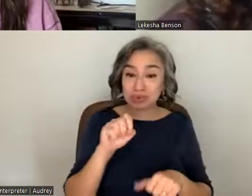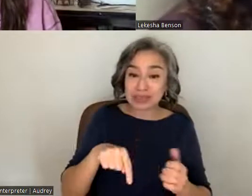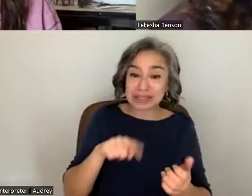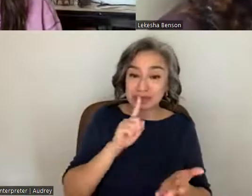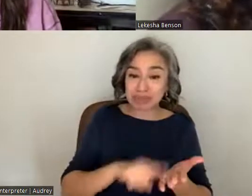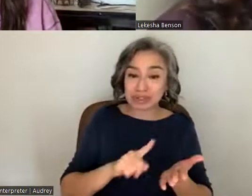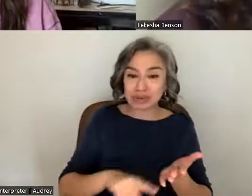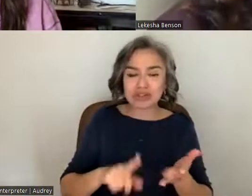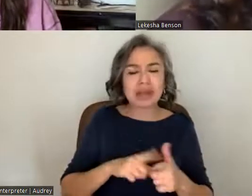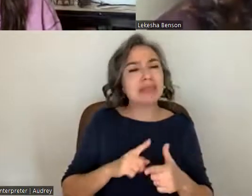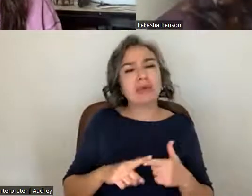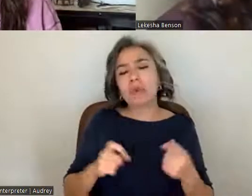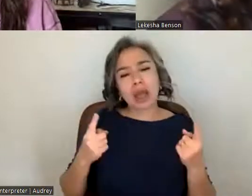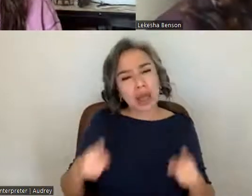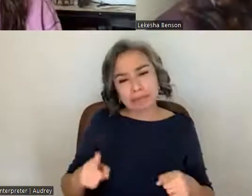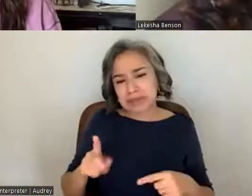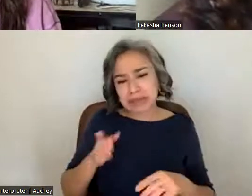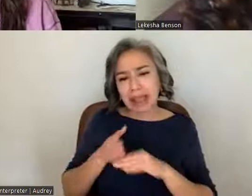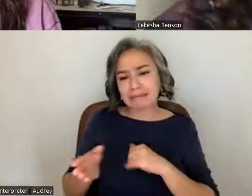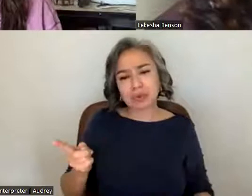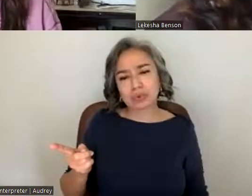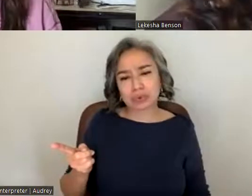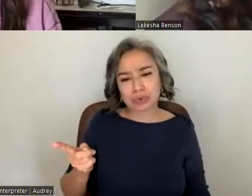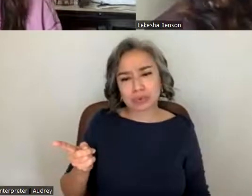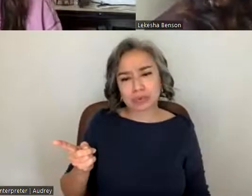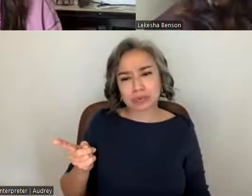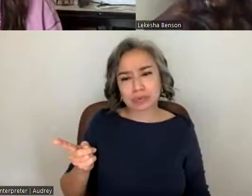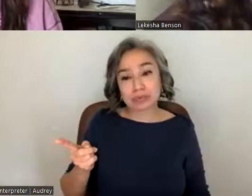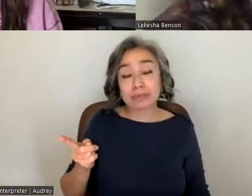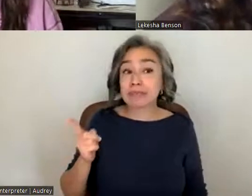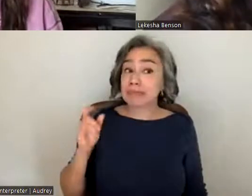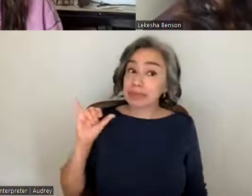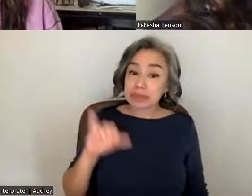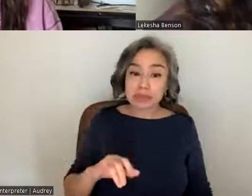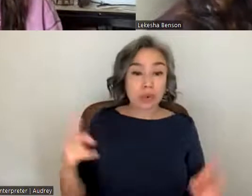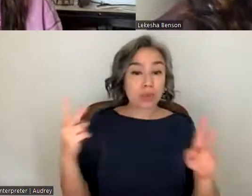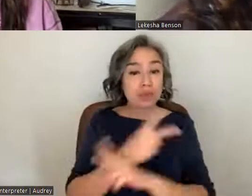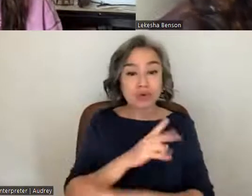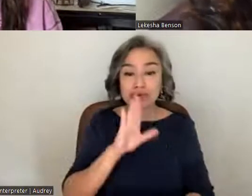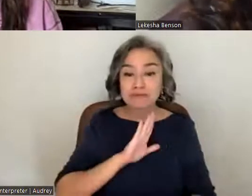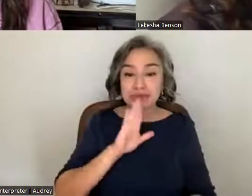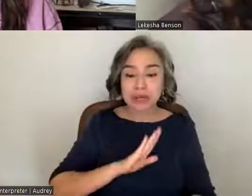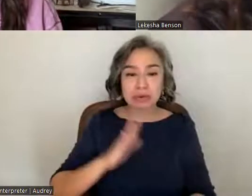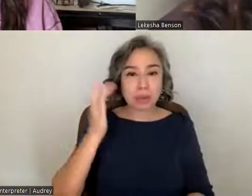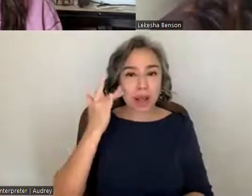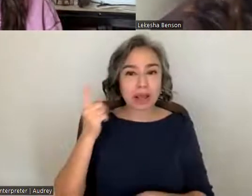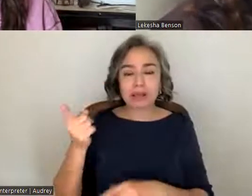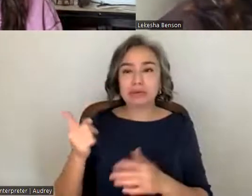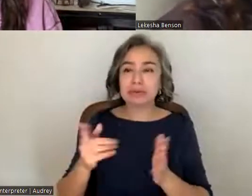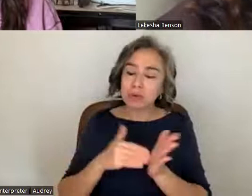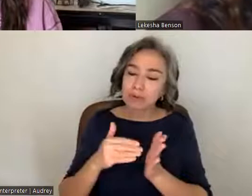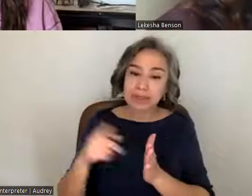And then what happens after you do it? And that's and that is further frustrating, because a lot of times you come into a